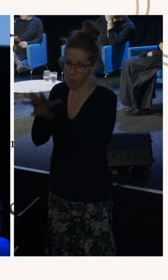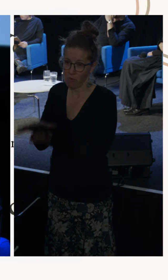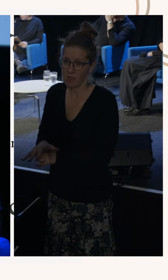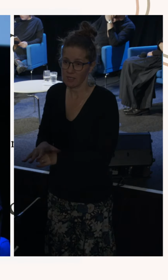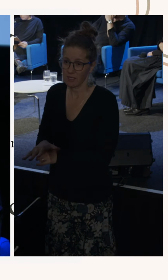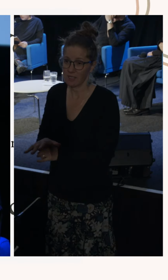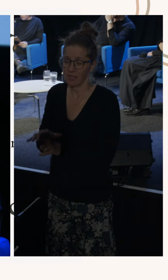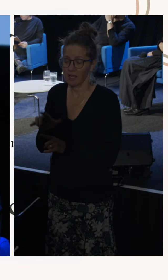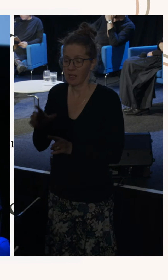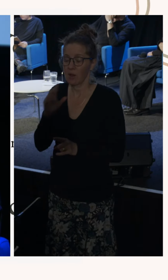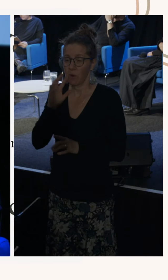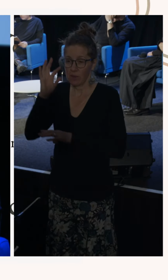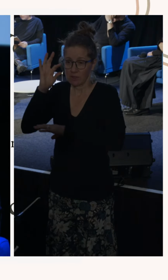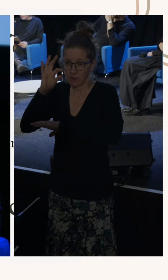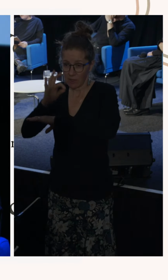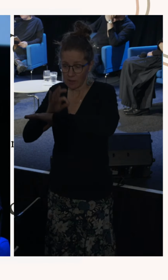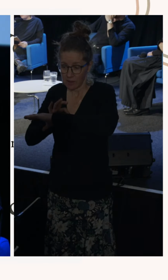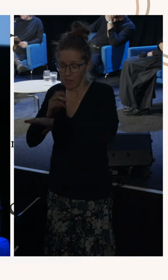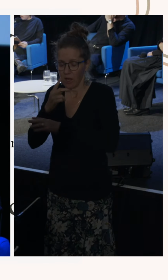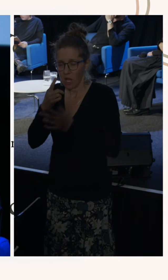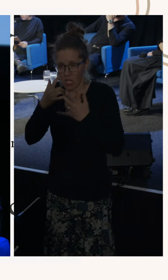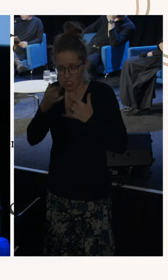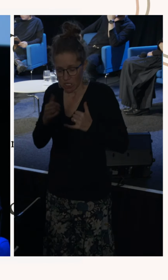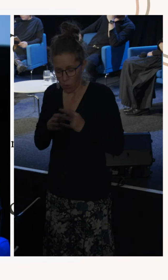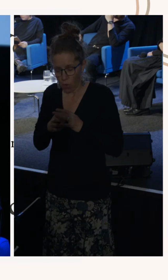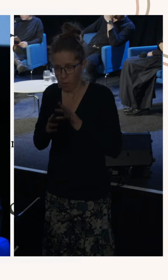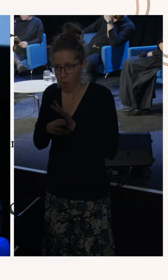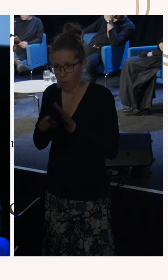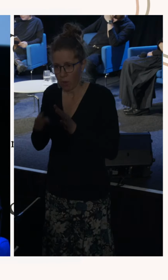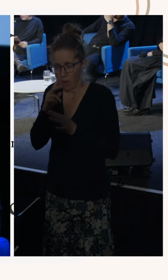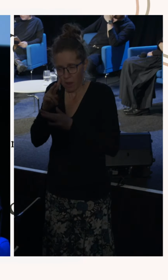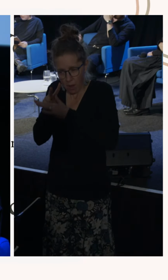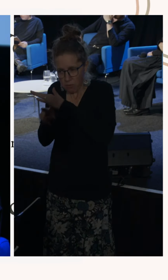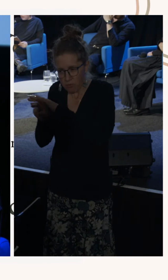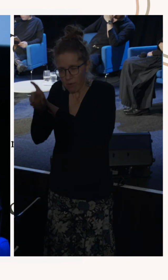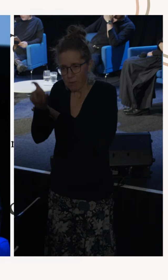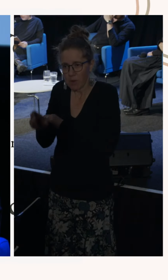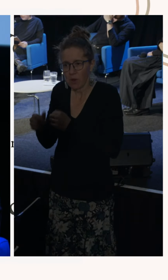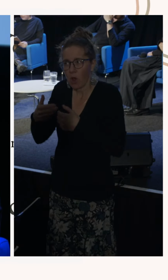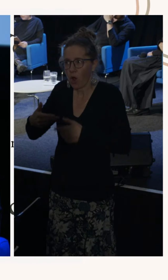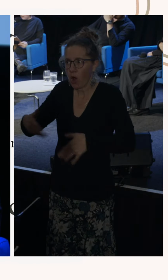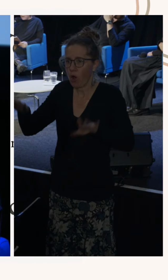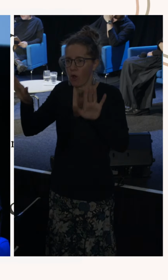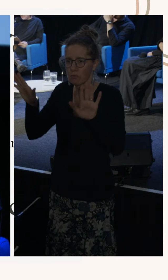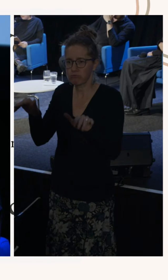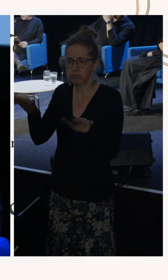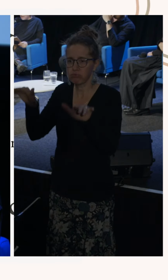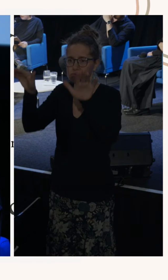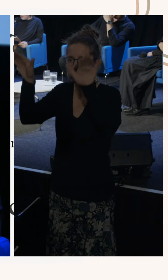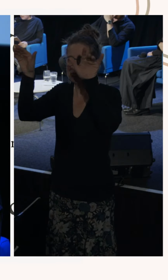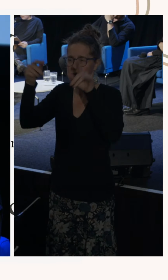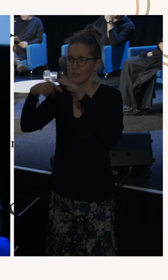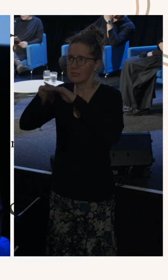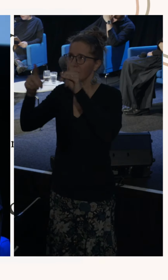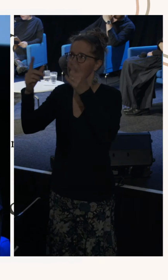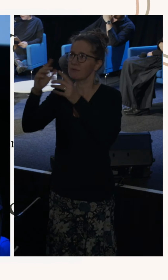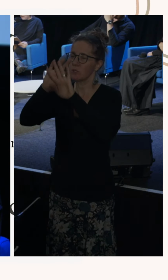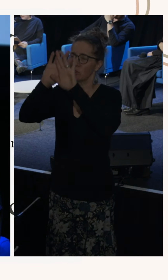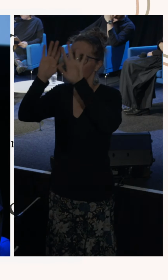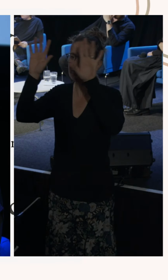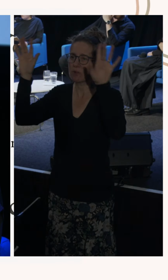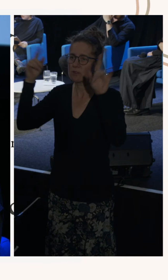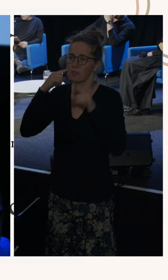and she, augury, be gone. A feathered and oracled universe, now far away, crying out in elemental